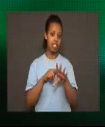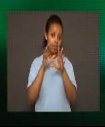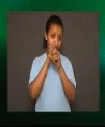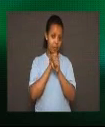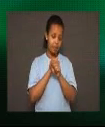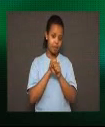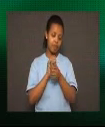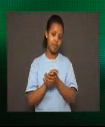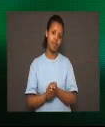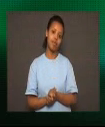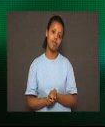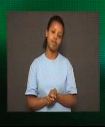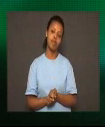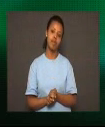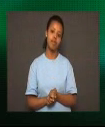Time's up.